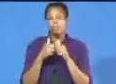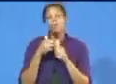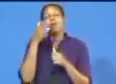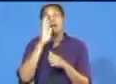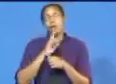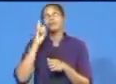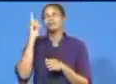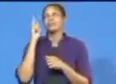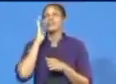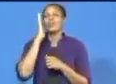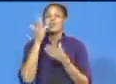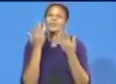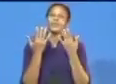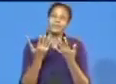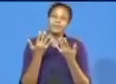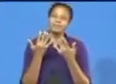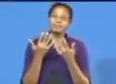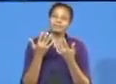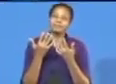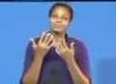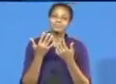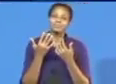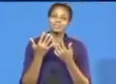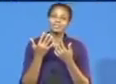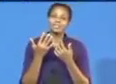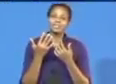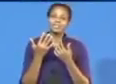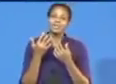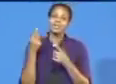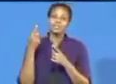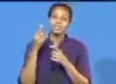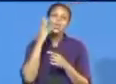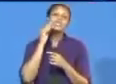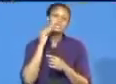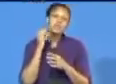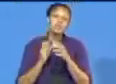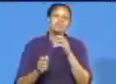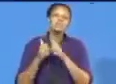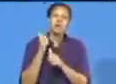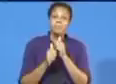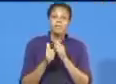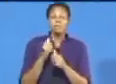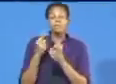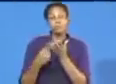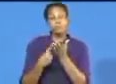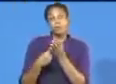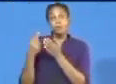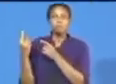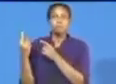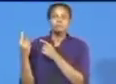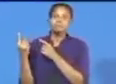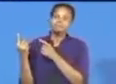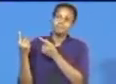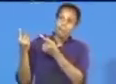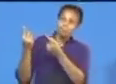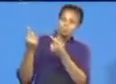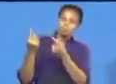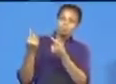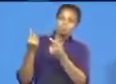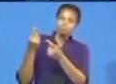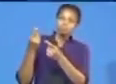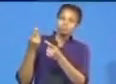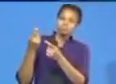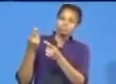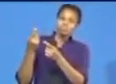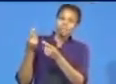wait until your problems come up. He'll sometimes bring one person from way over here to way